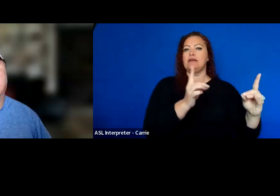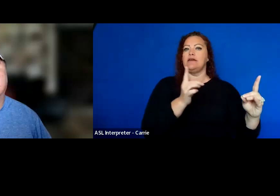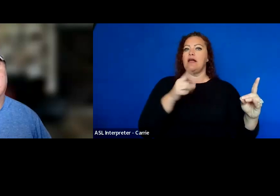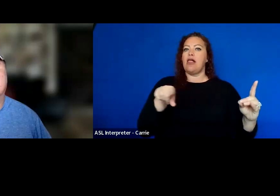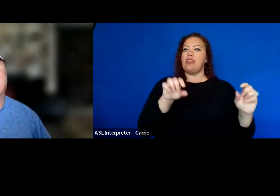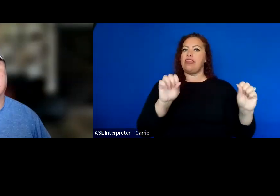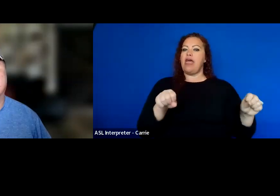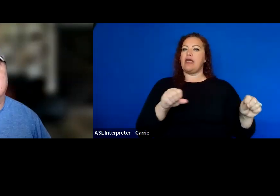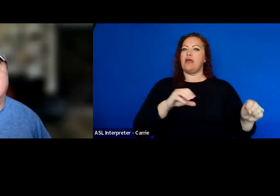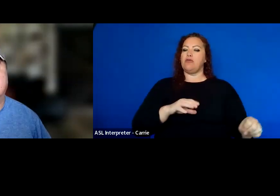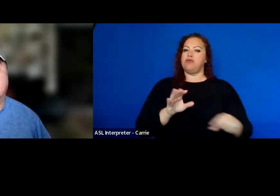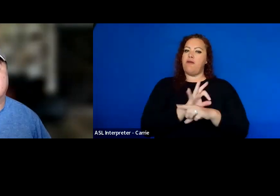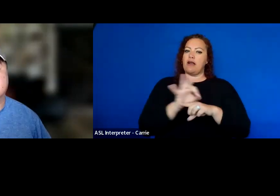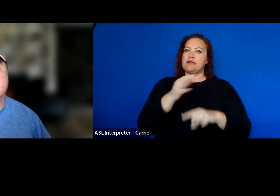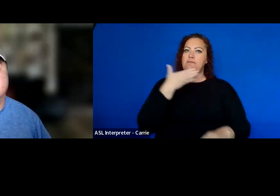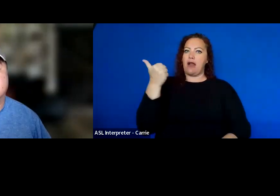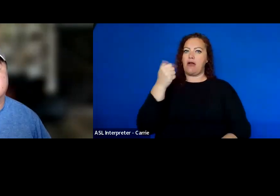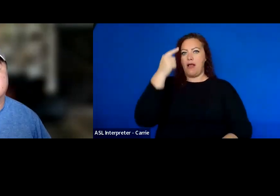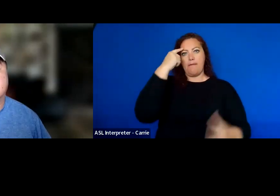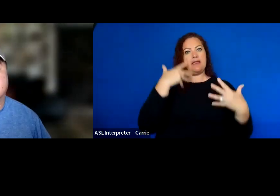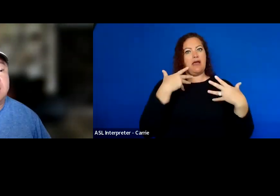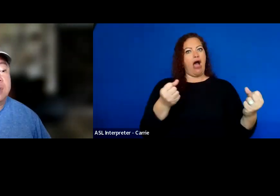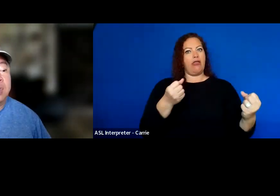better functionally, mental health wise.